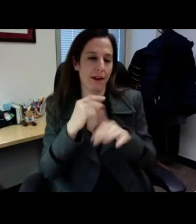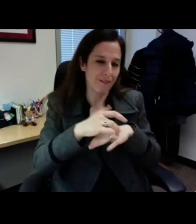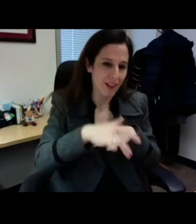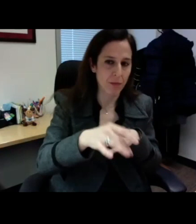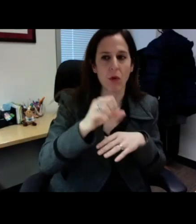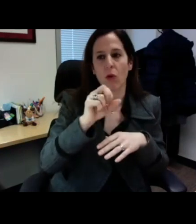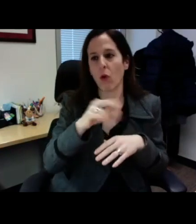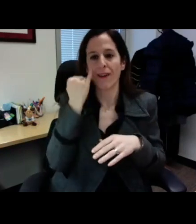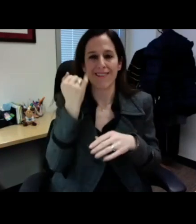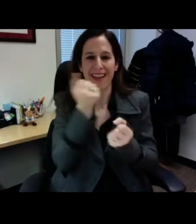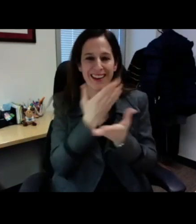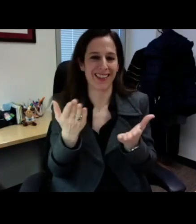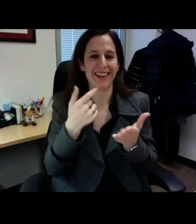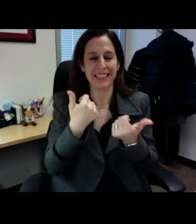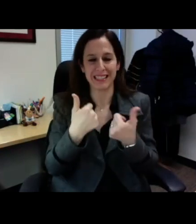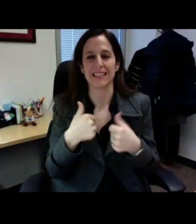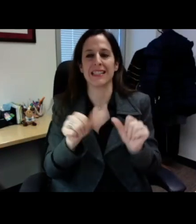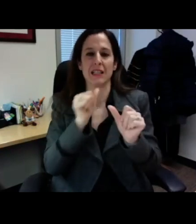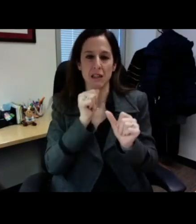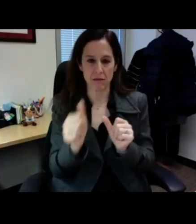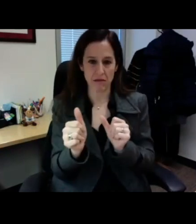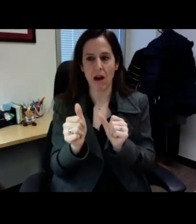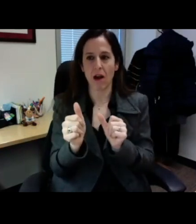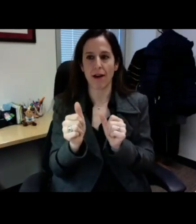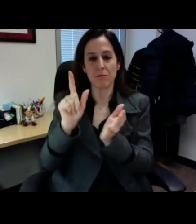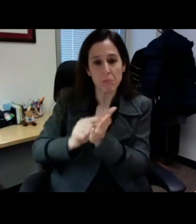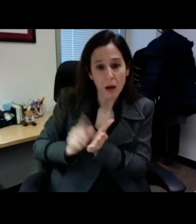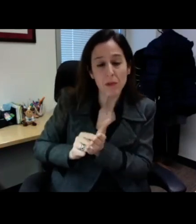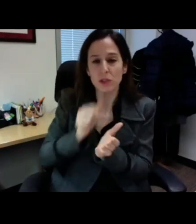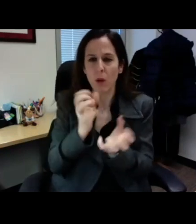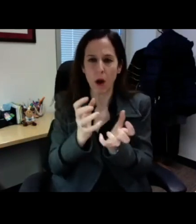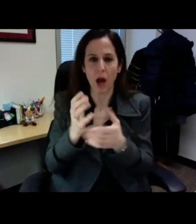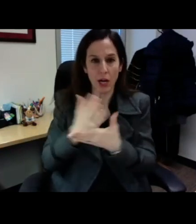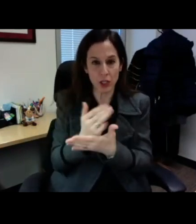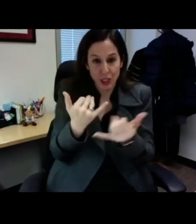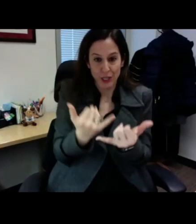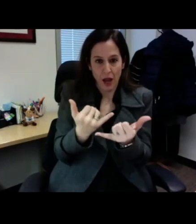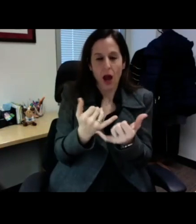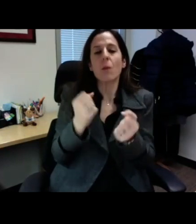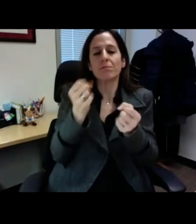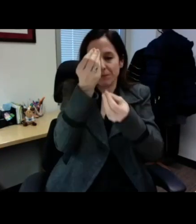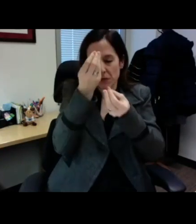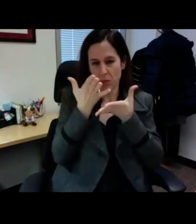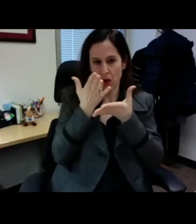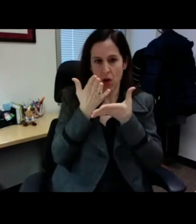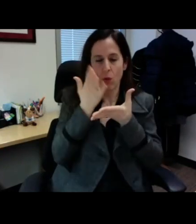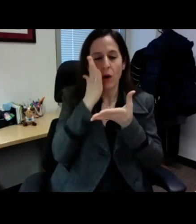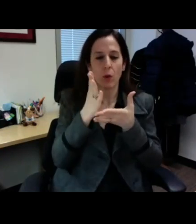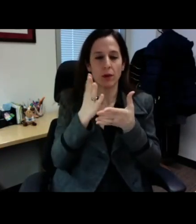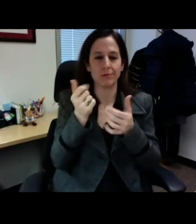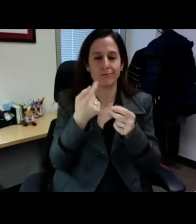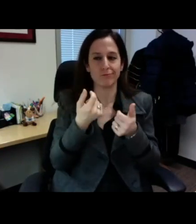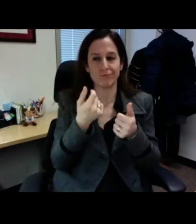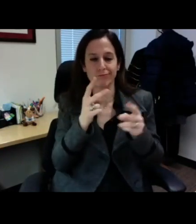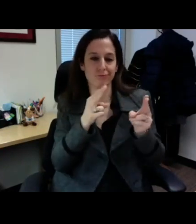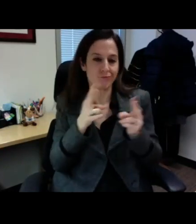sure to obscure that for anything that you don't want publicly available at this point, or anything that's yet to be published that you do share